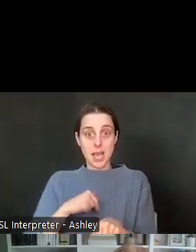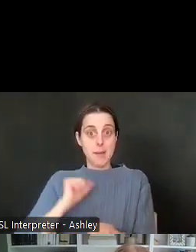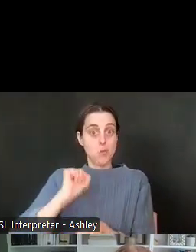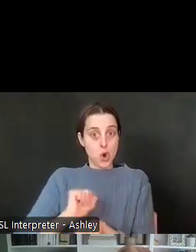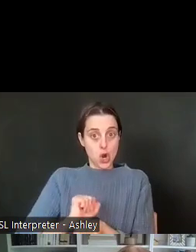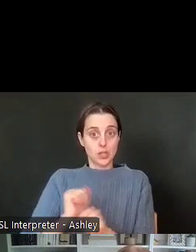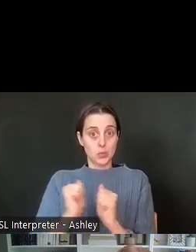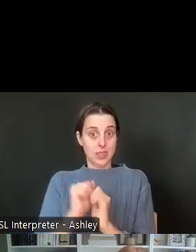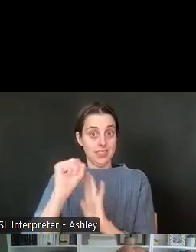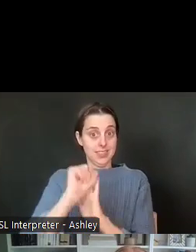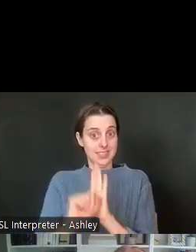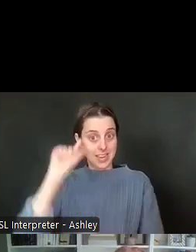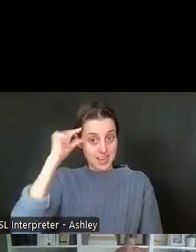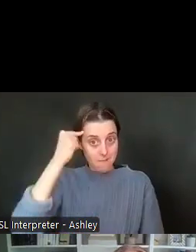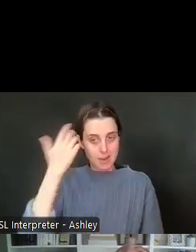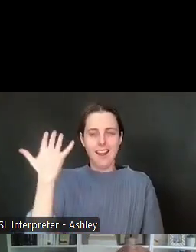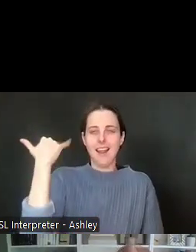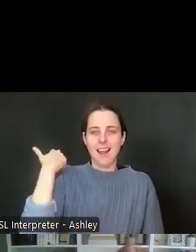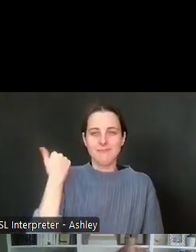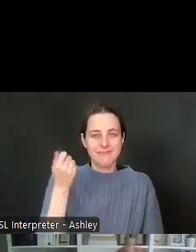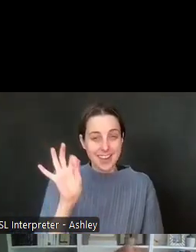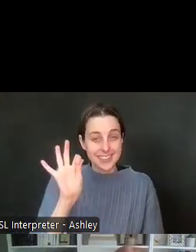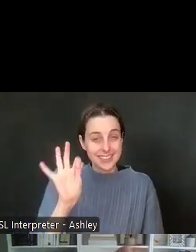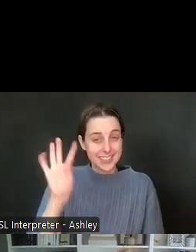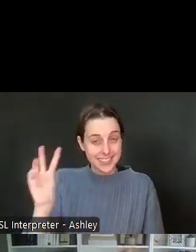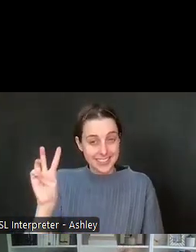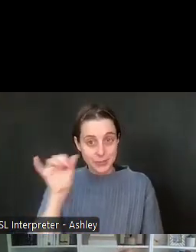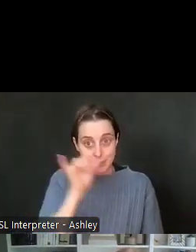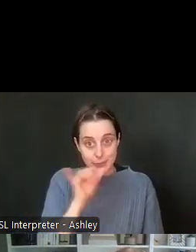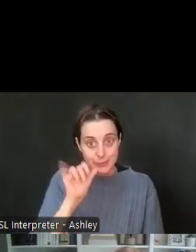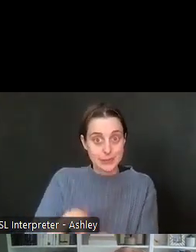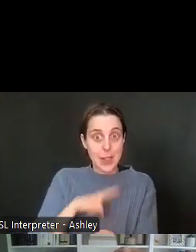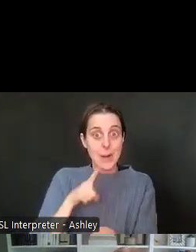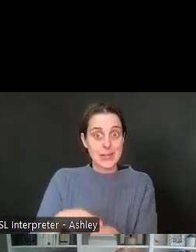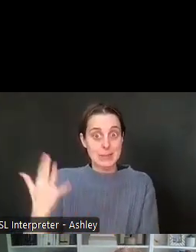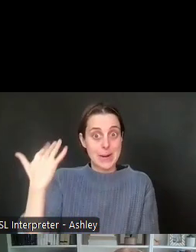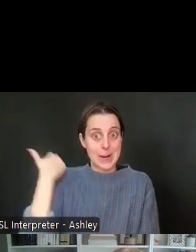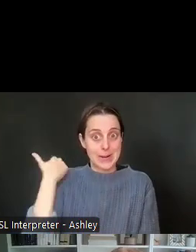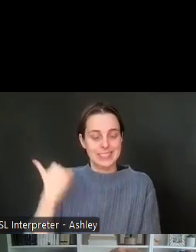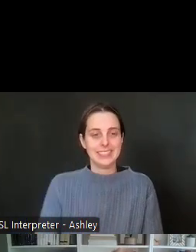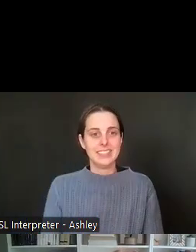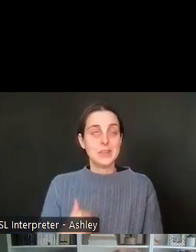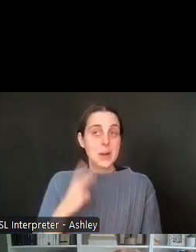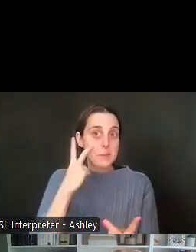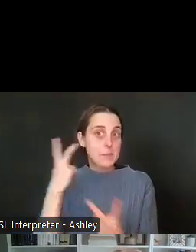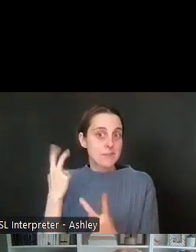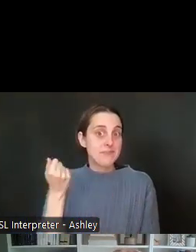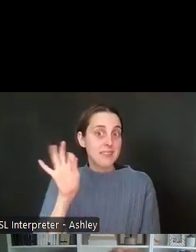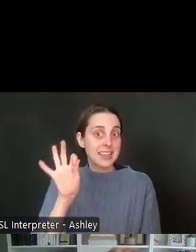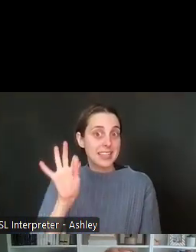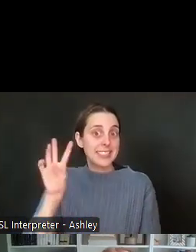that? So if I think back to my very first job in state government in